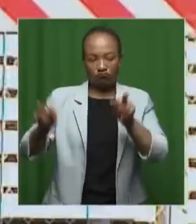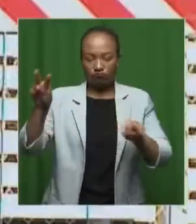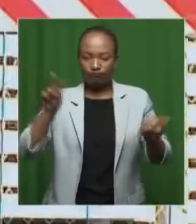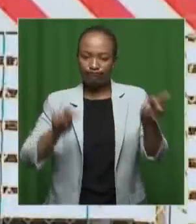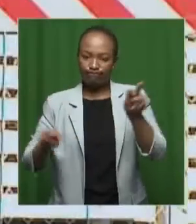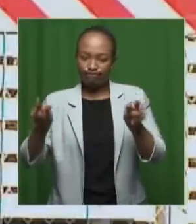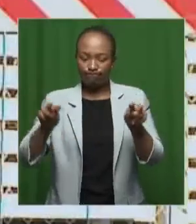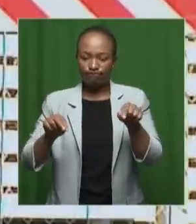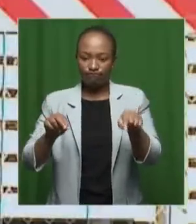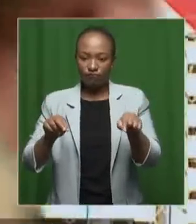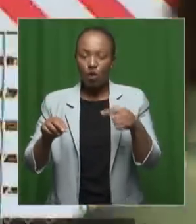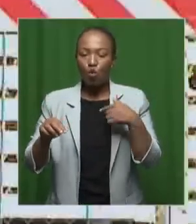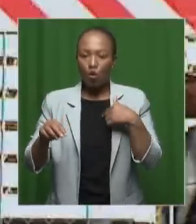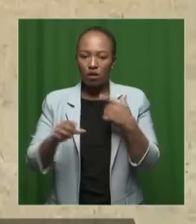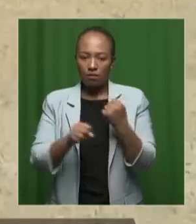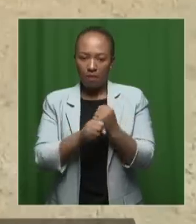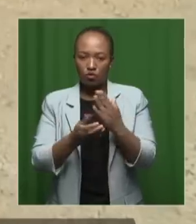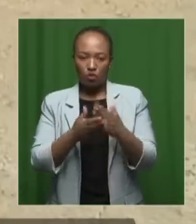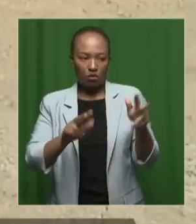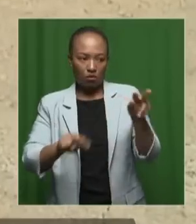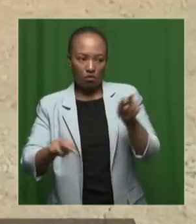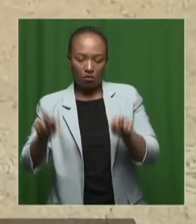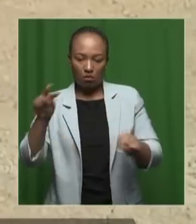simple. We maintain order.